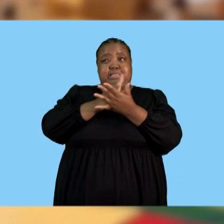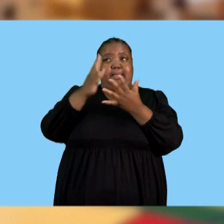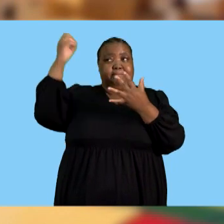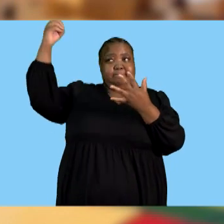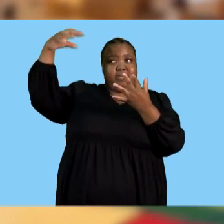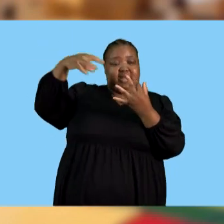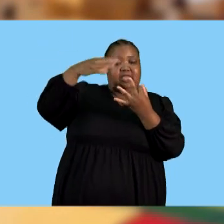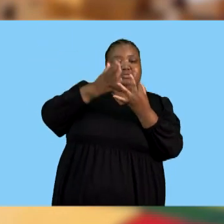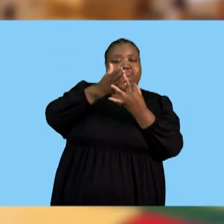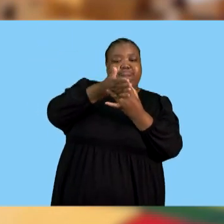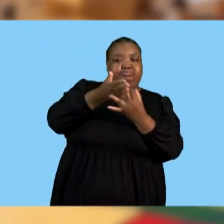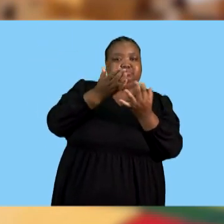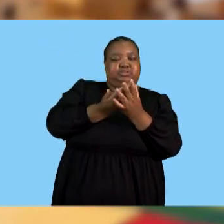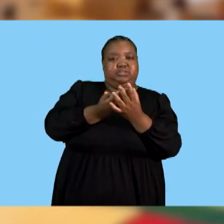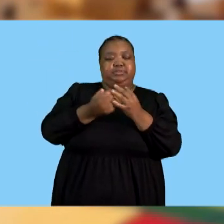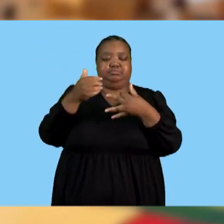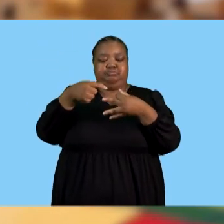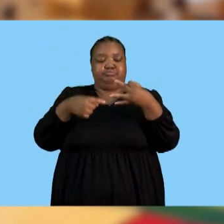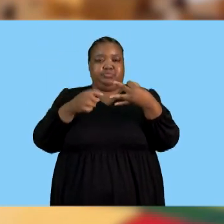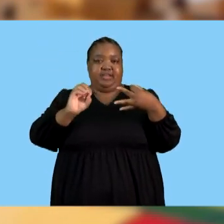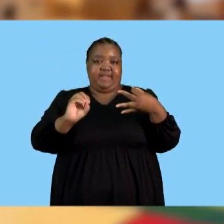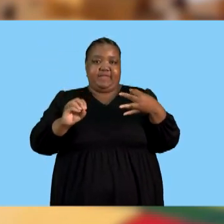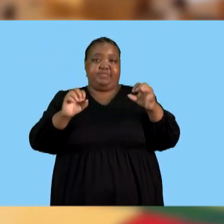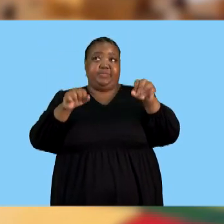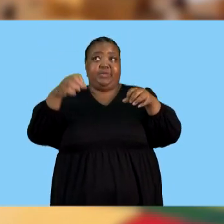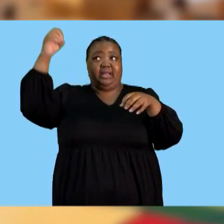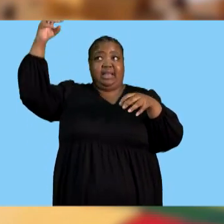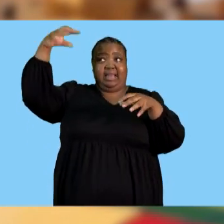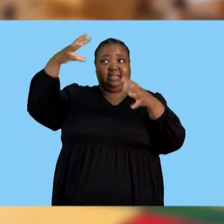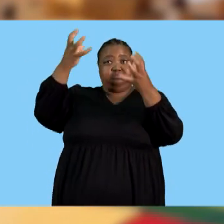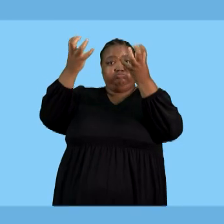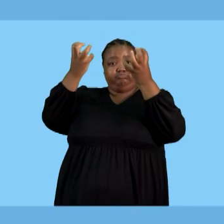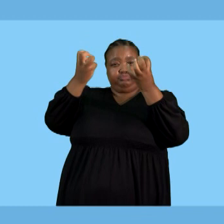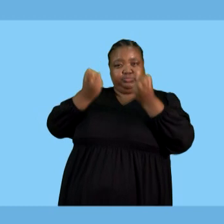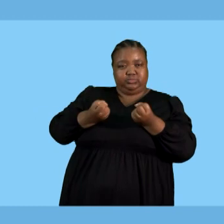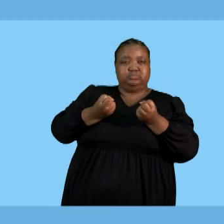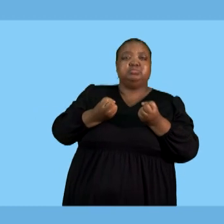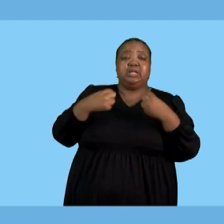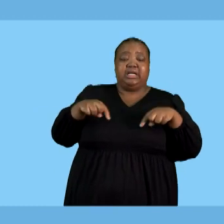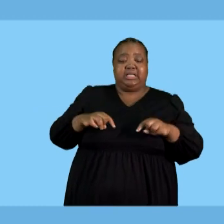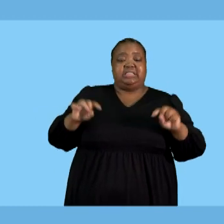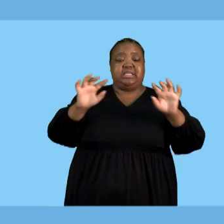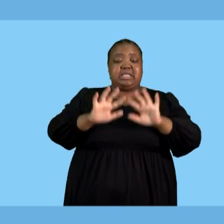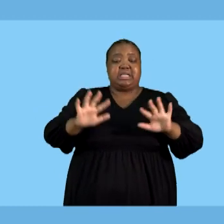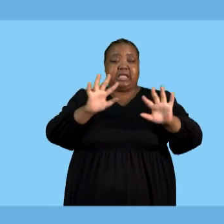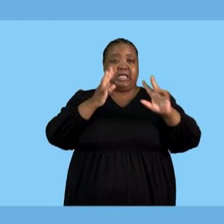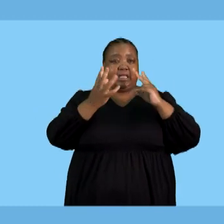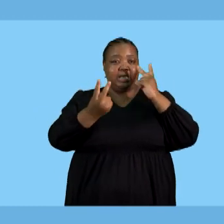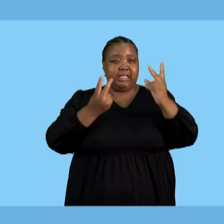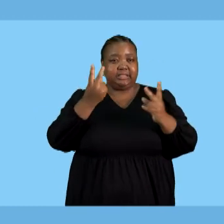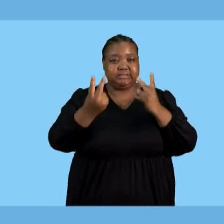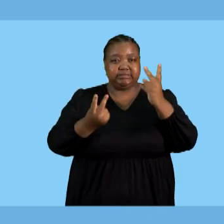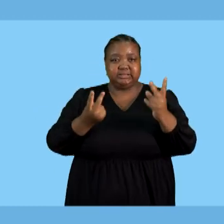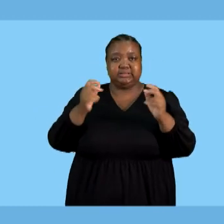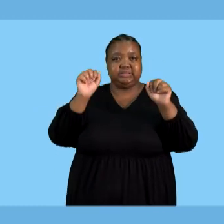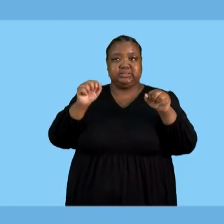the light to pass through. So with regards to the absorption of light, the way in which we see color, the way in which we are